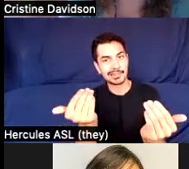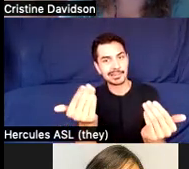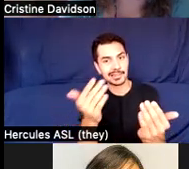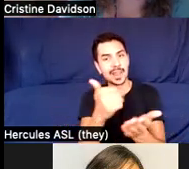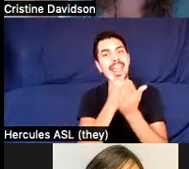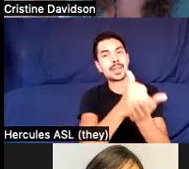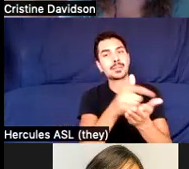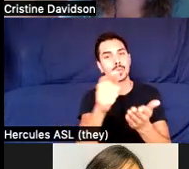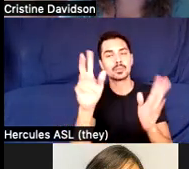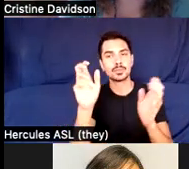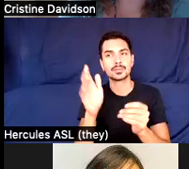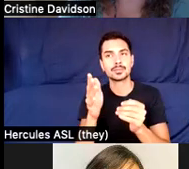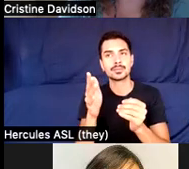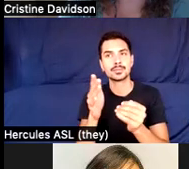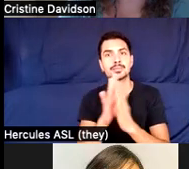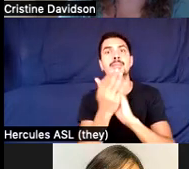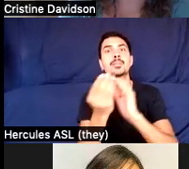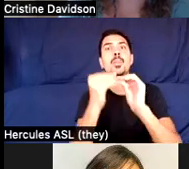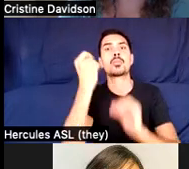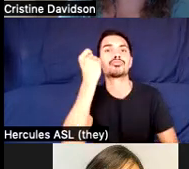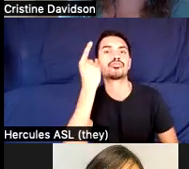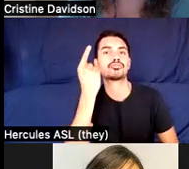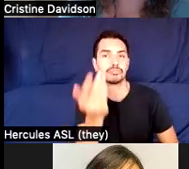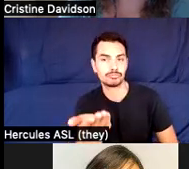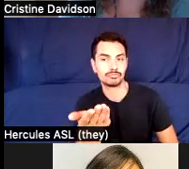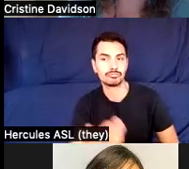understand when you're working with a survivor?